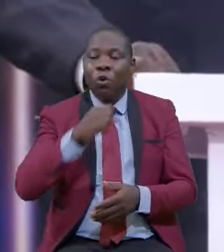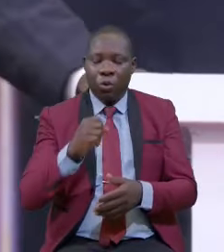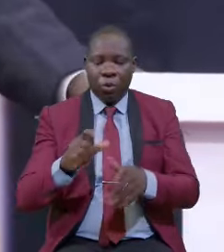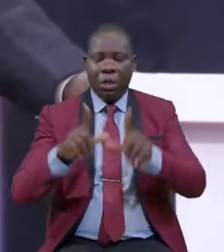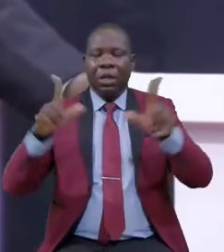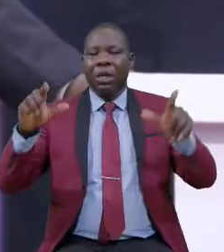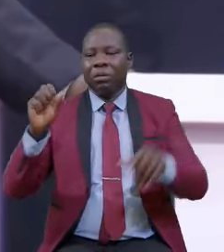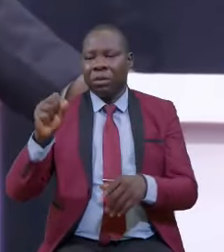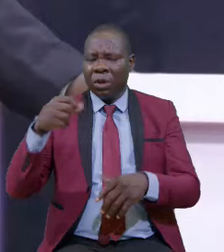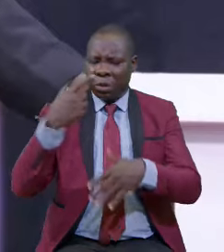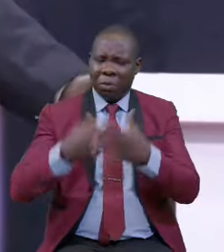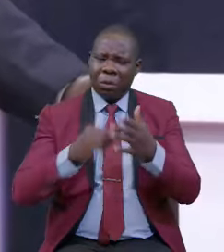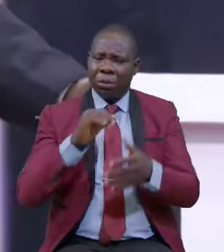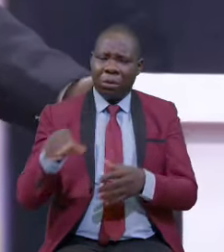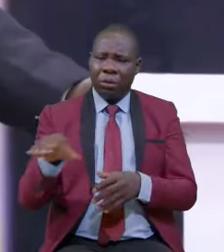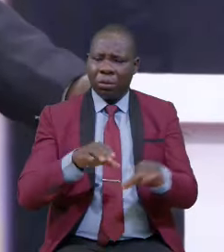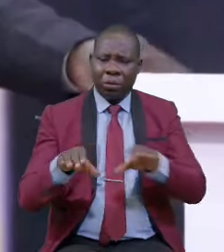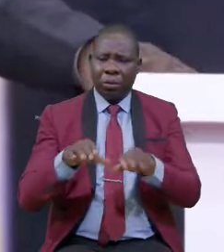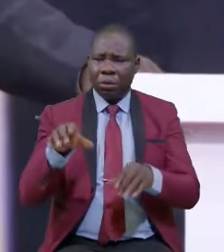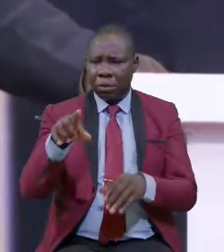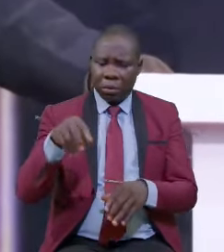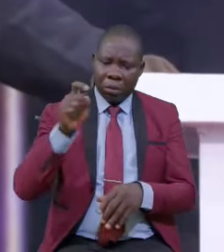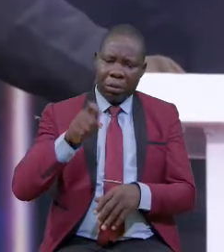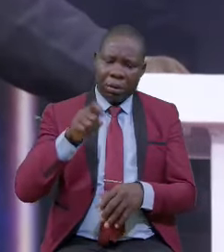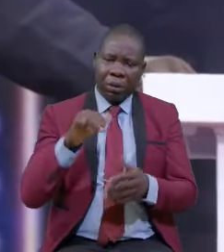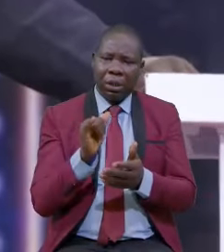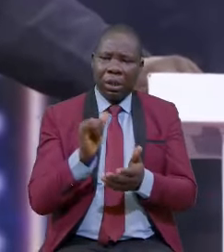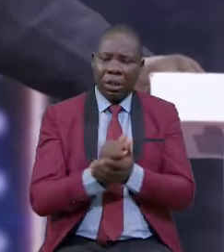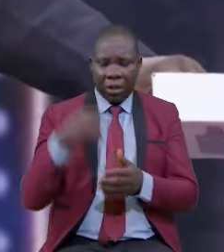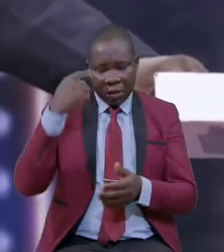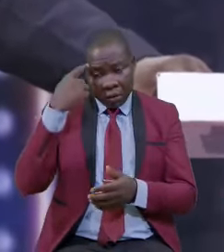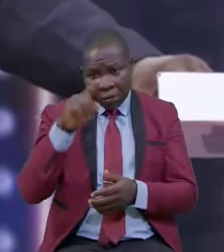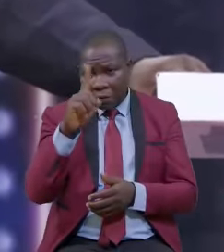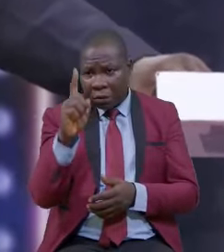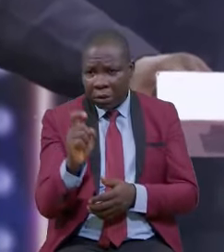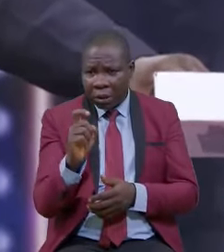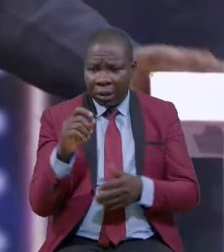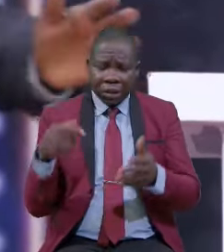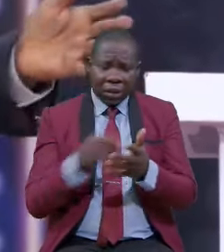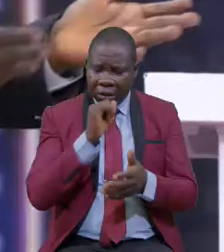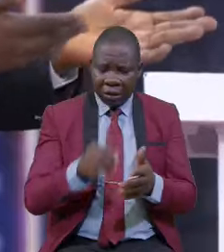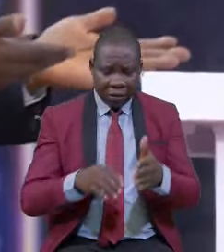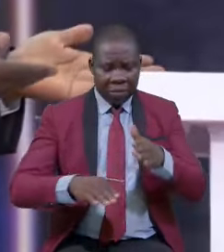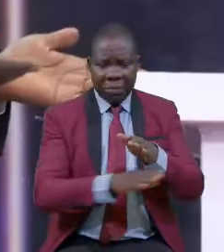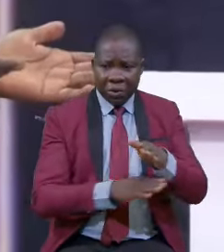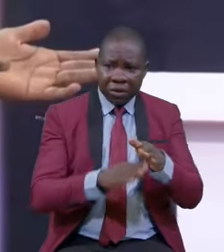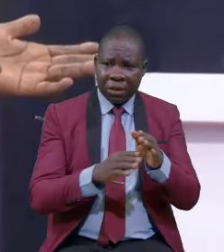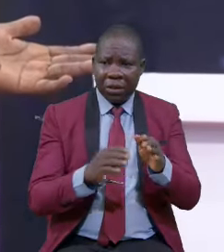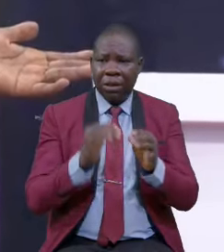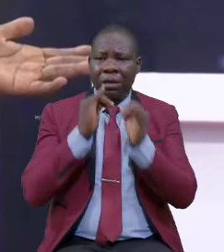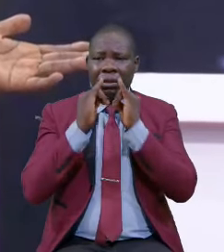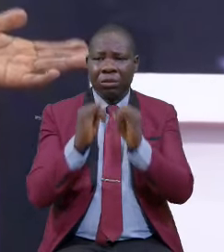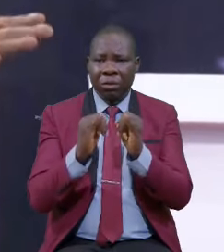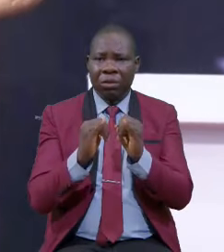This one is basic instruction. You don't have to go and study all those ancient languages. It's in your hand.